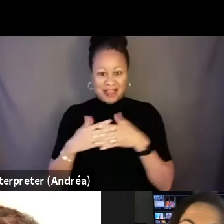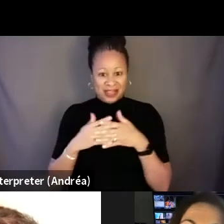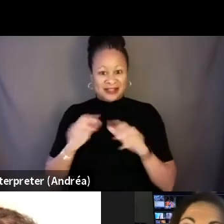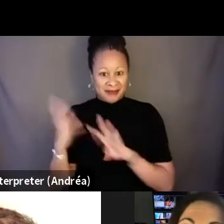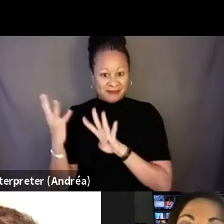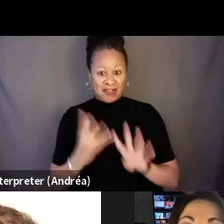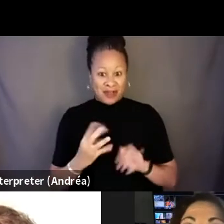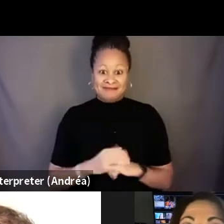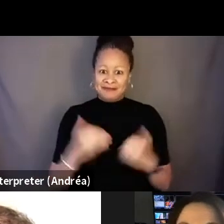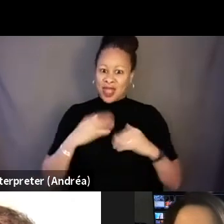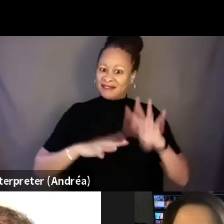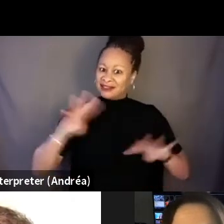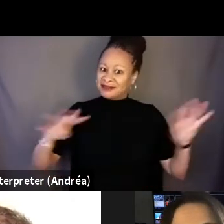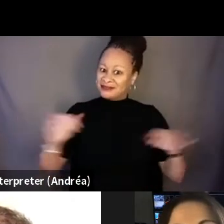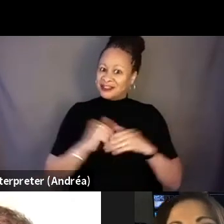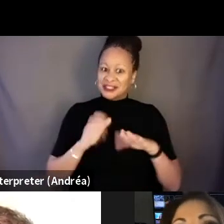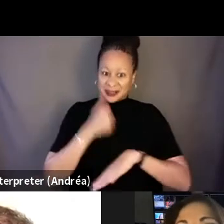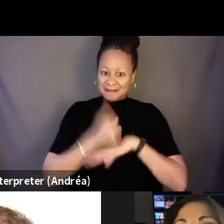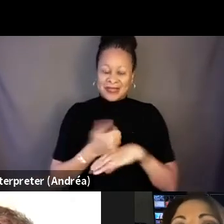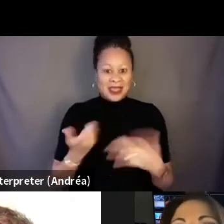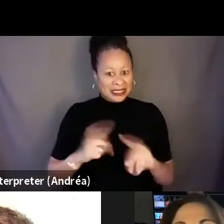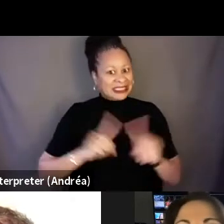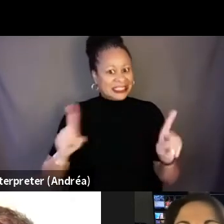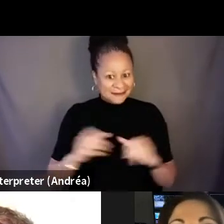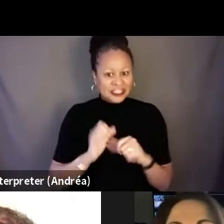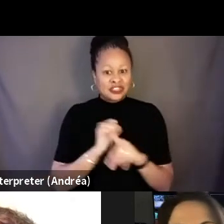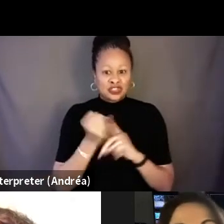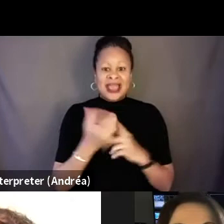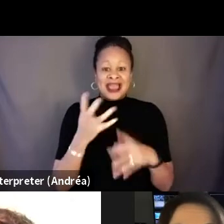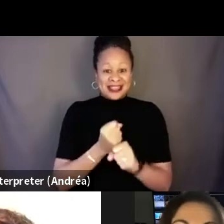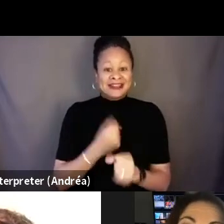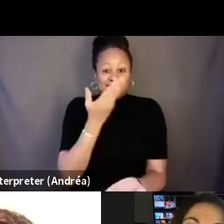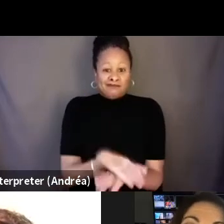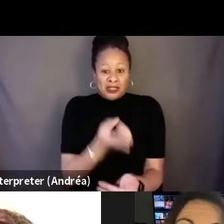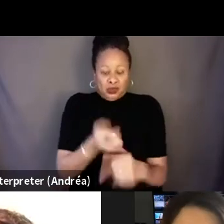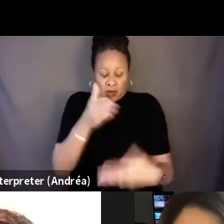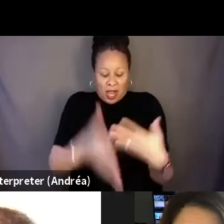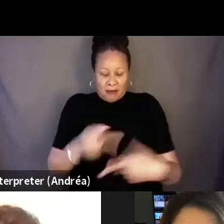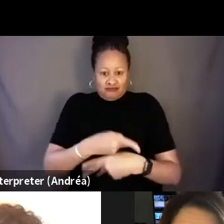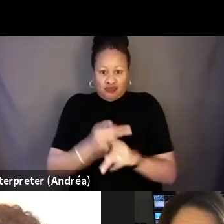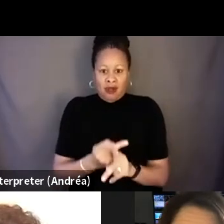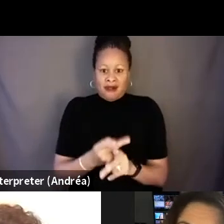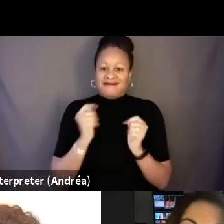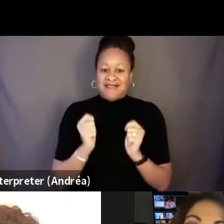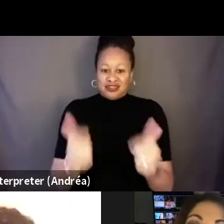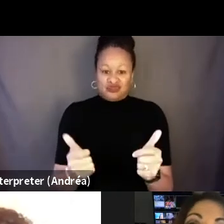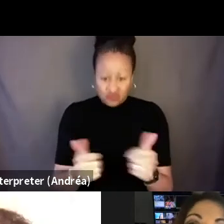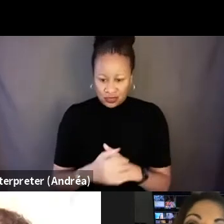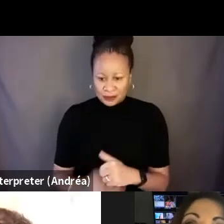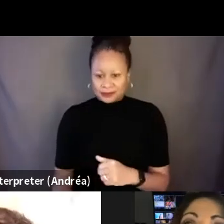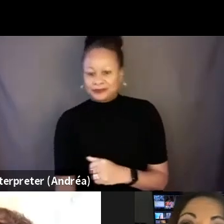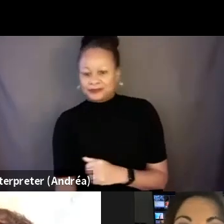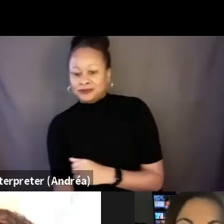have that diversity in the ranks gets you to the product, to the end product faster, to